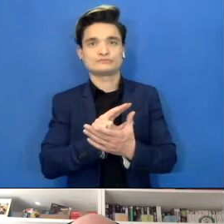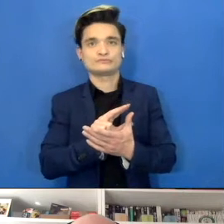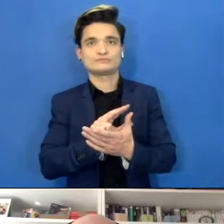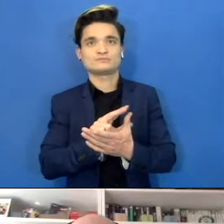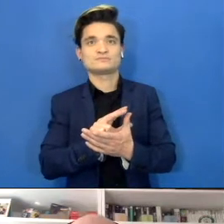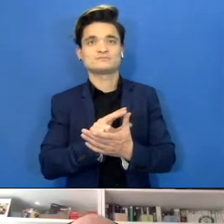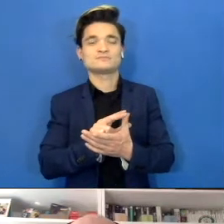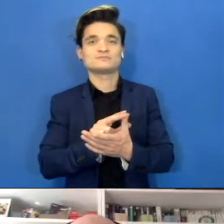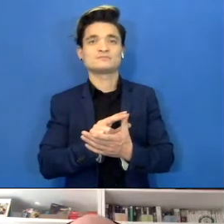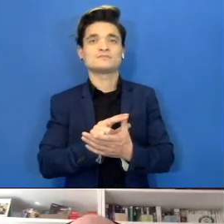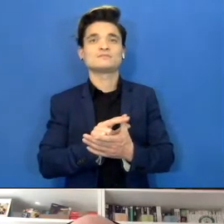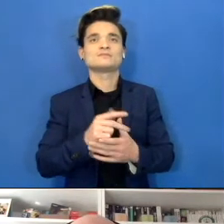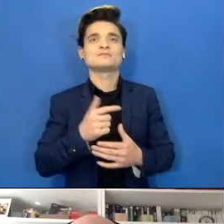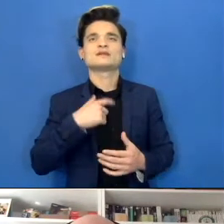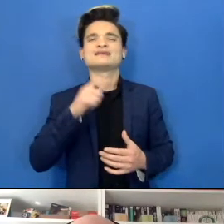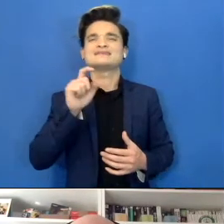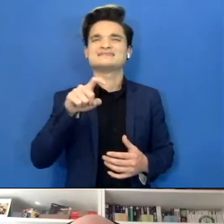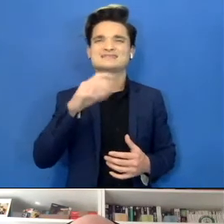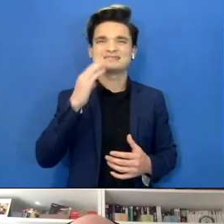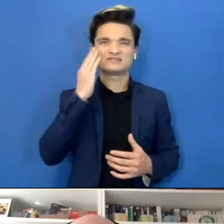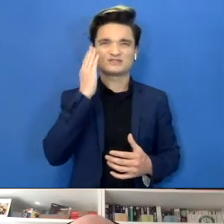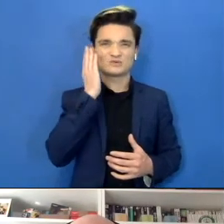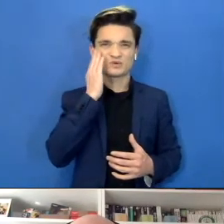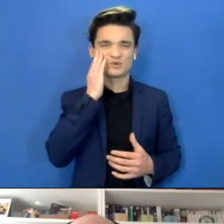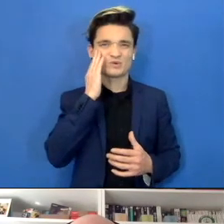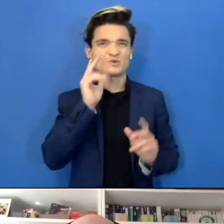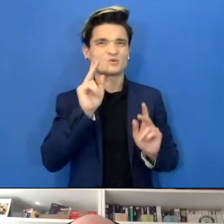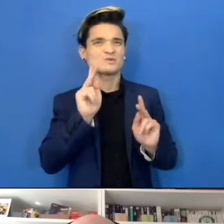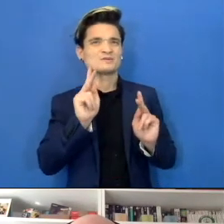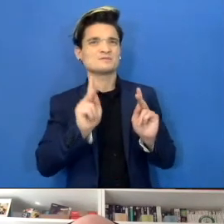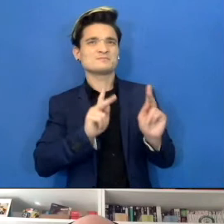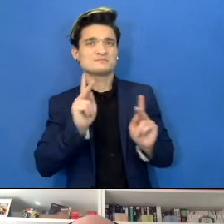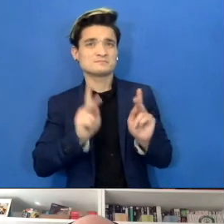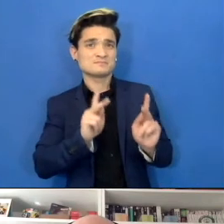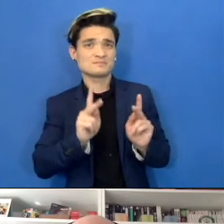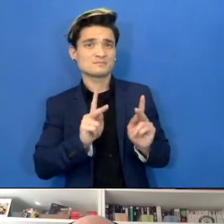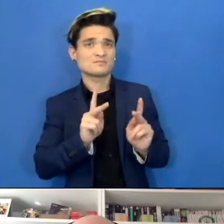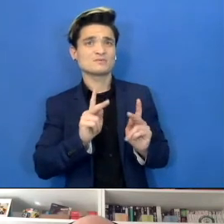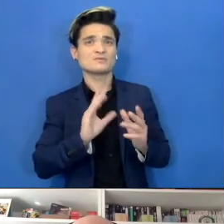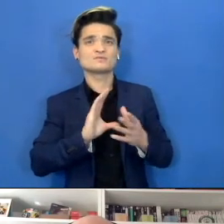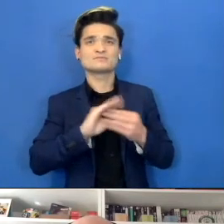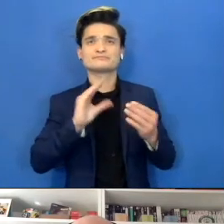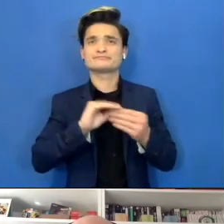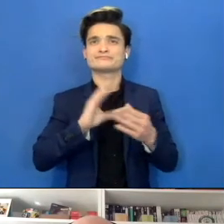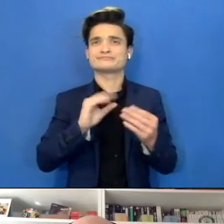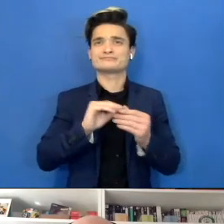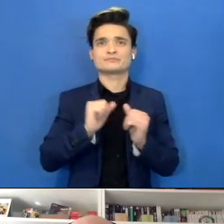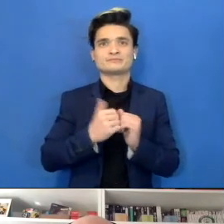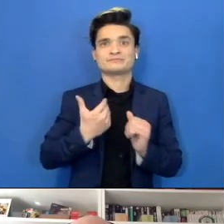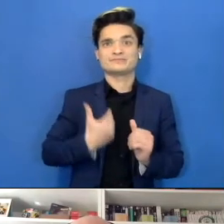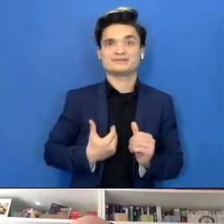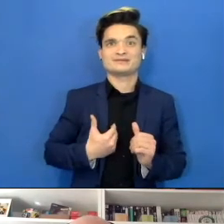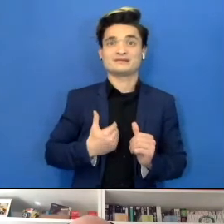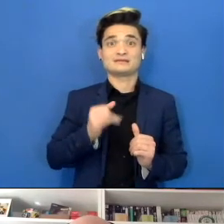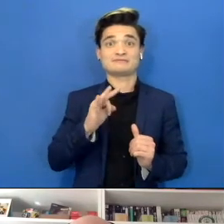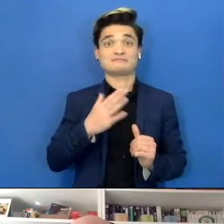acronym, if something in their body language changes. So they first make a little bit interested, but then kind of draw back. And if you